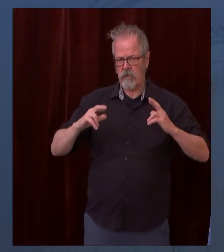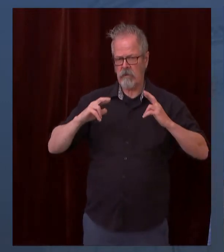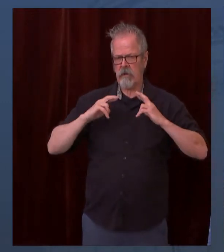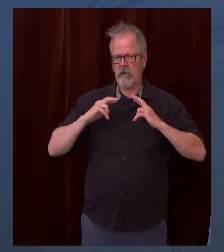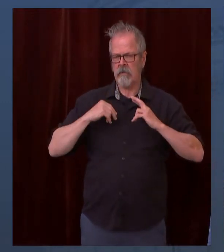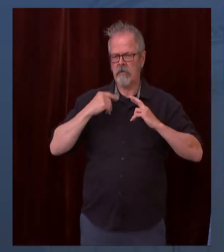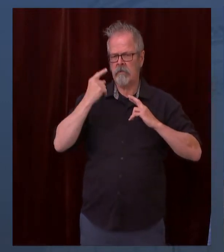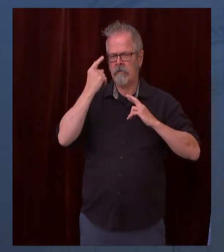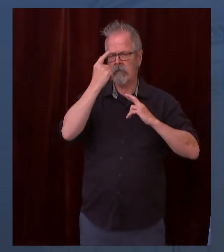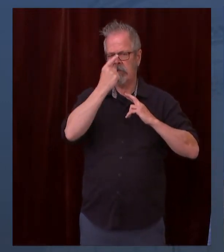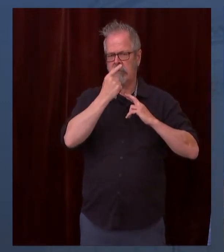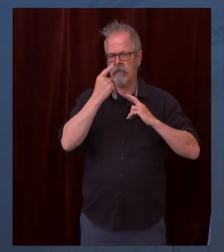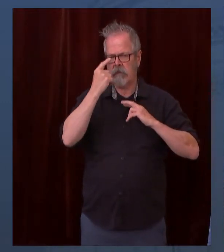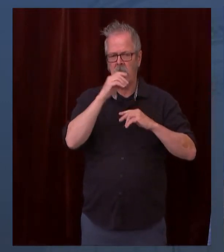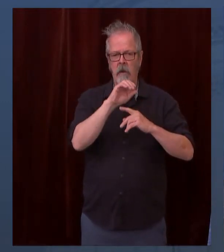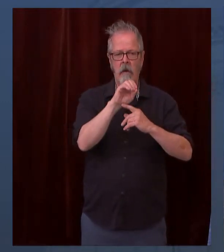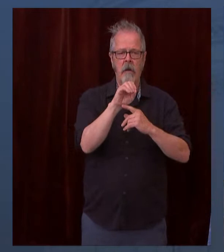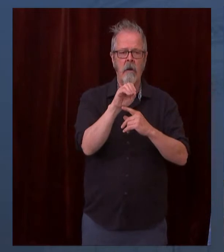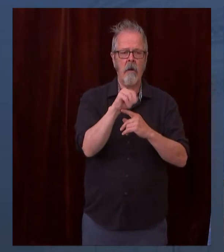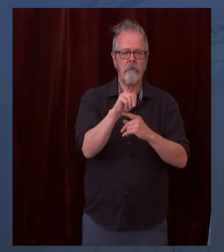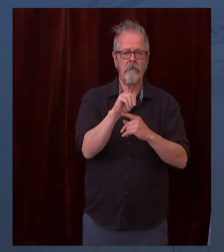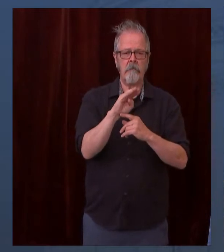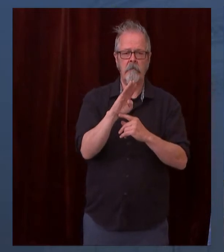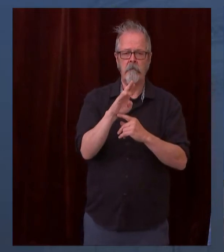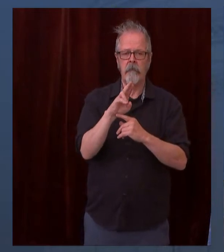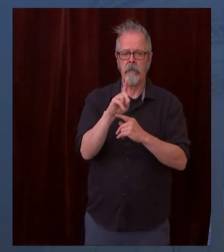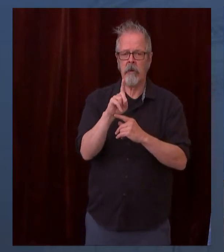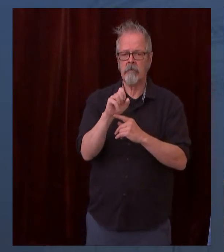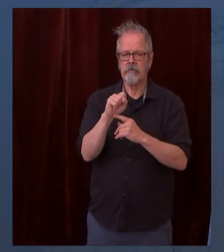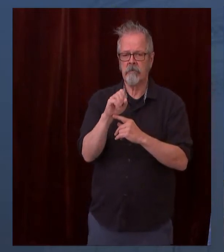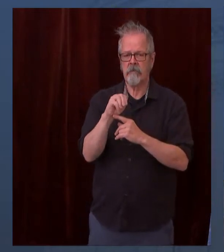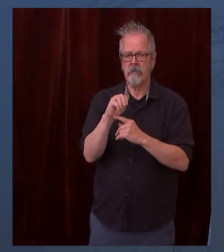requested Steve Sinclair's resignation or retirement.